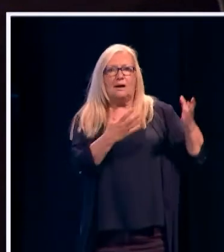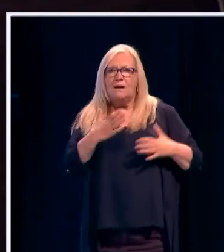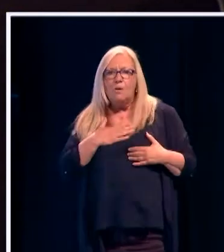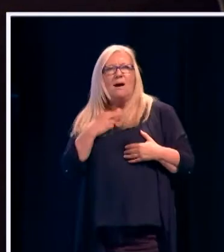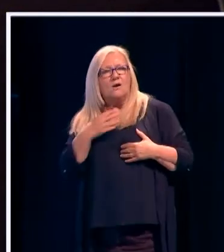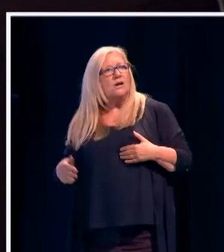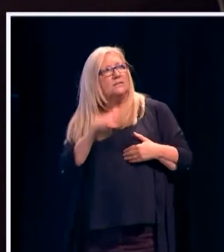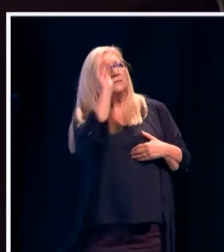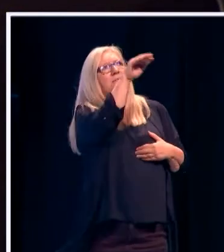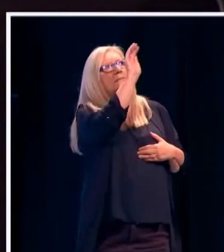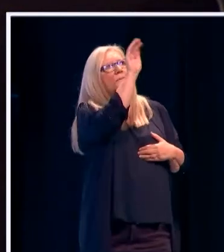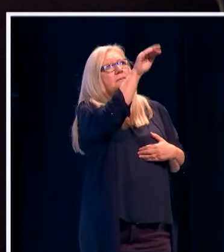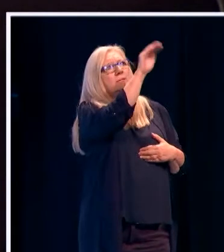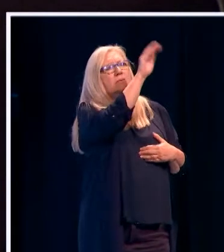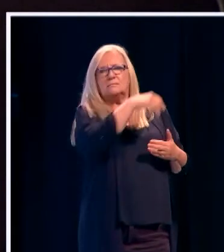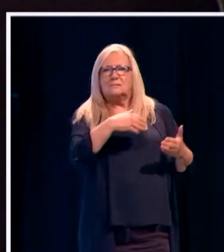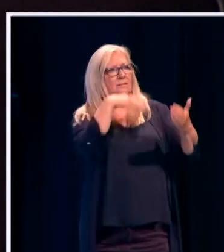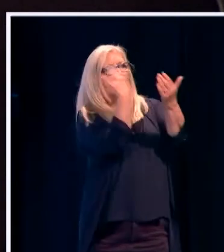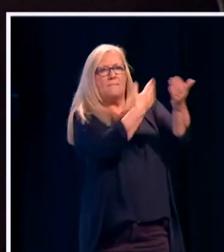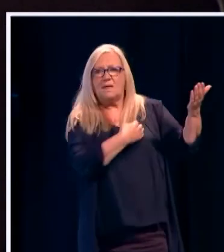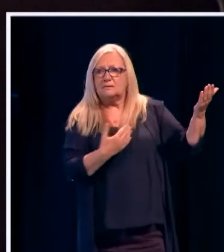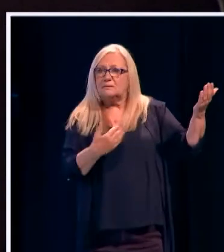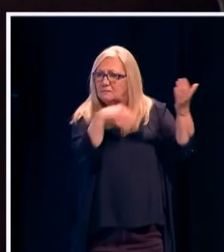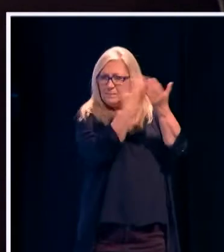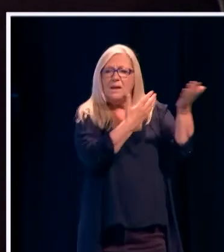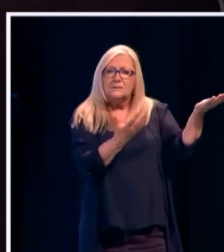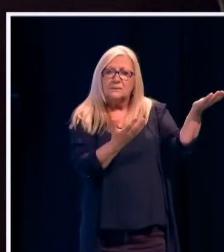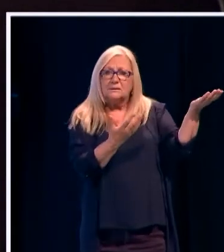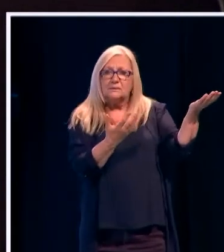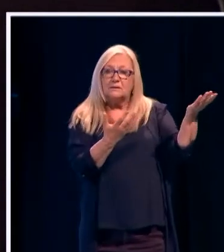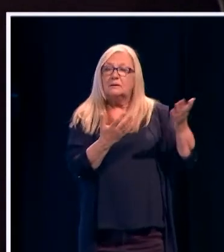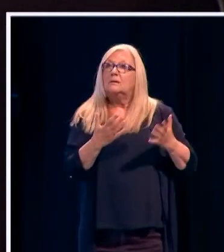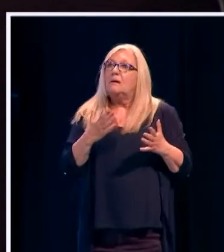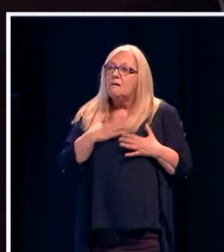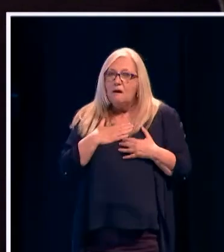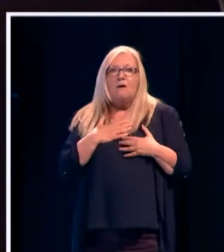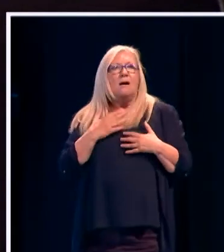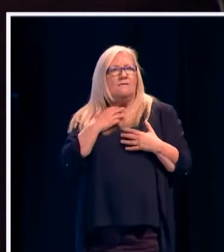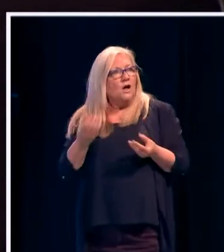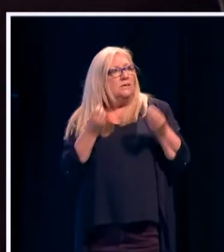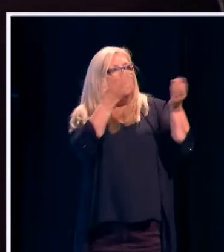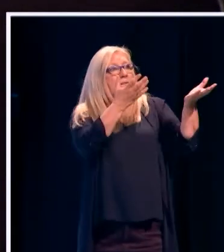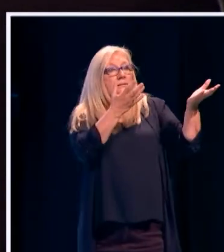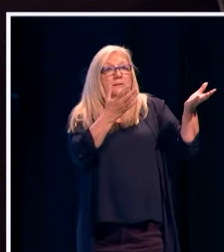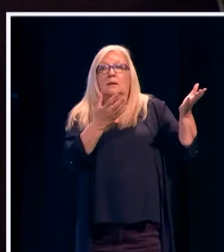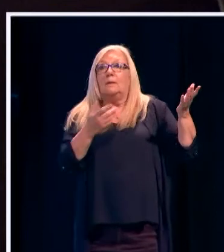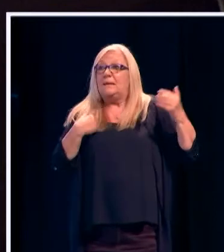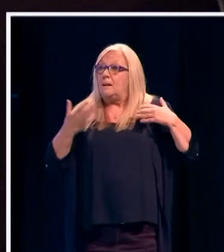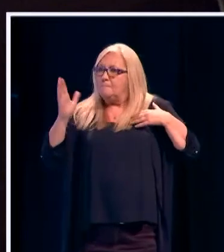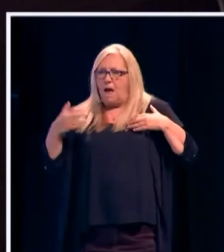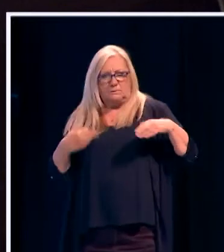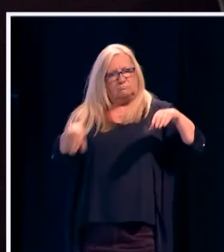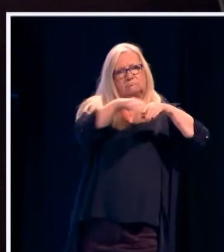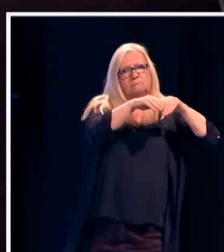on this table, and we are demanding that to ensure our voice, we need to be on the table, and that is by